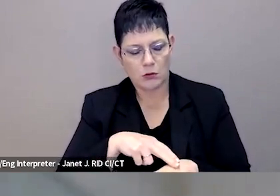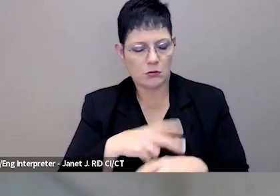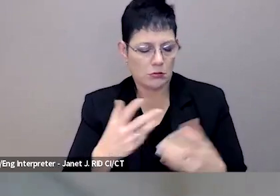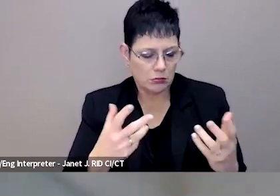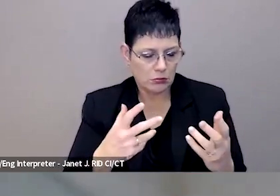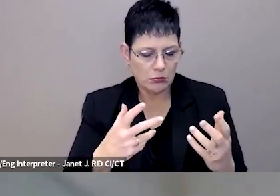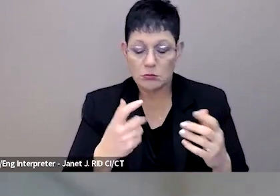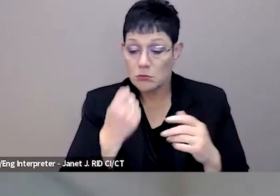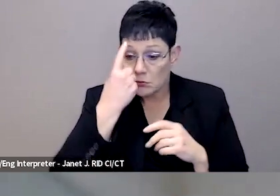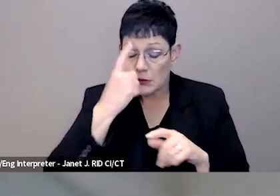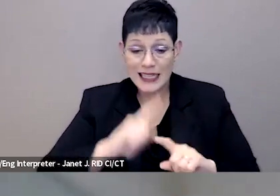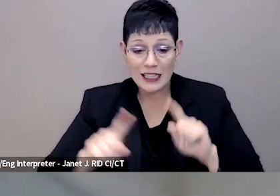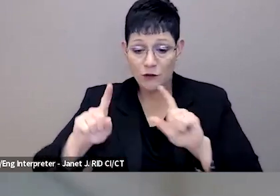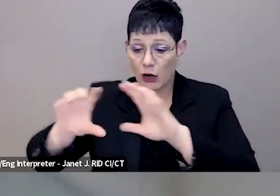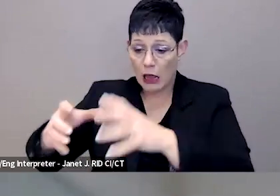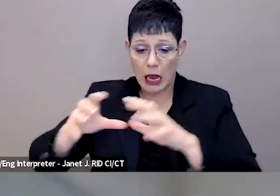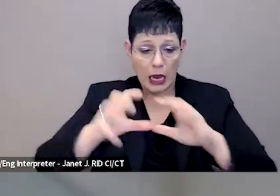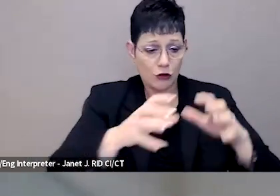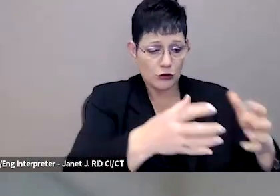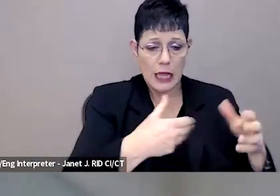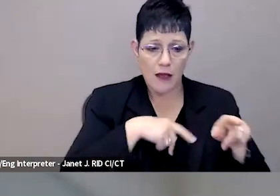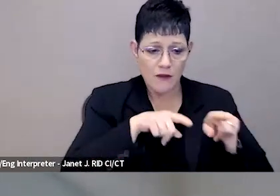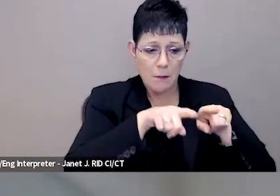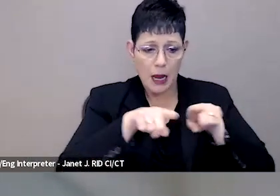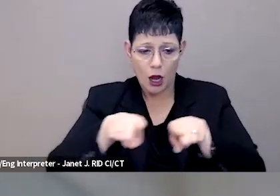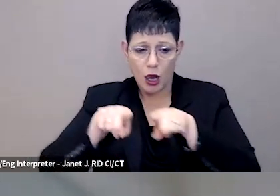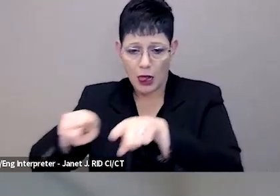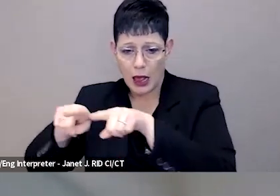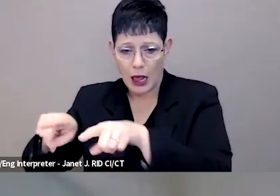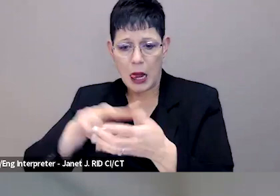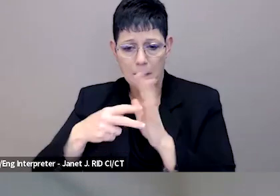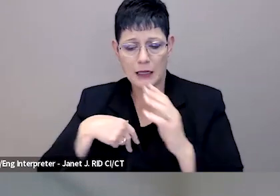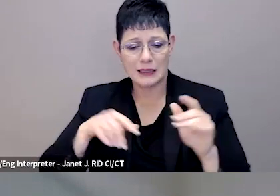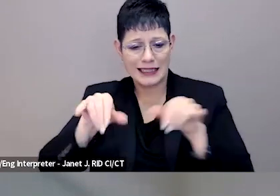through different agencies and different channels will also be needed.